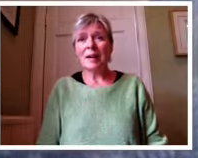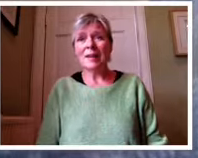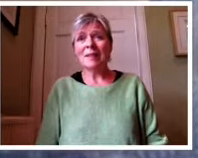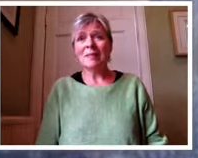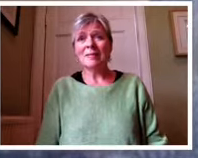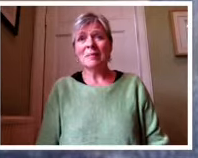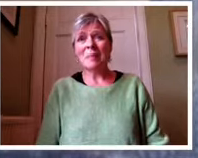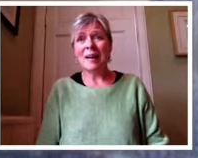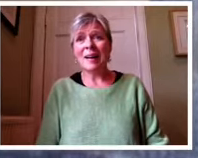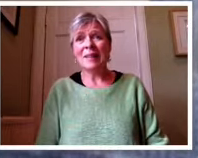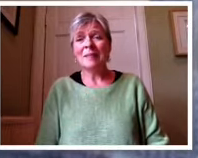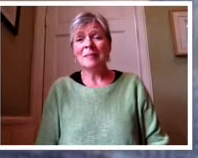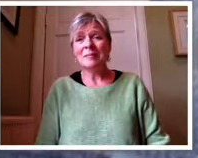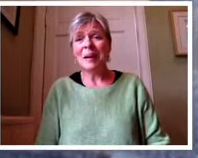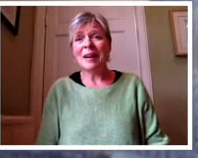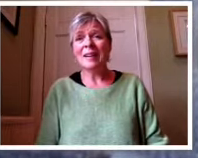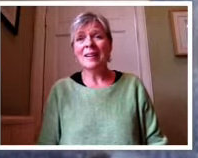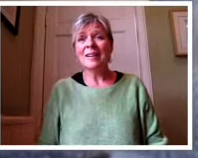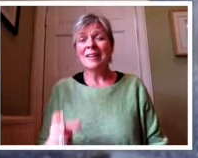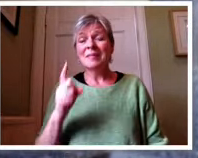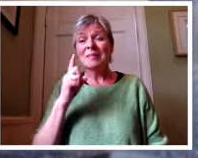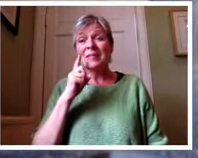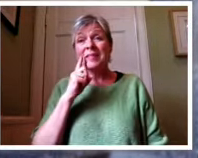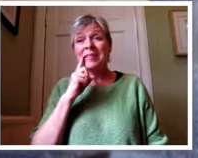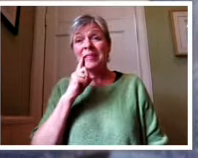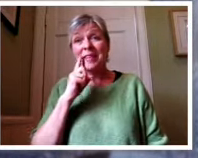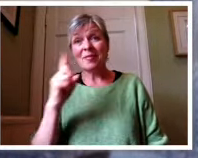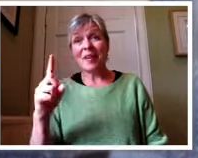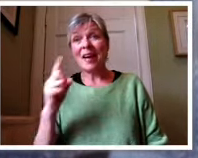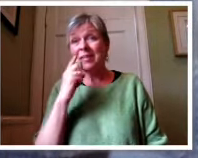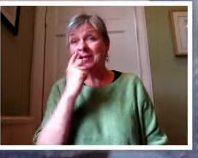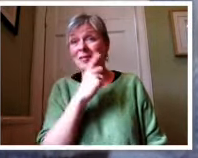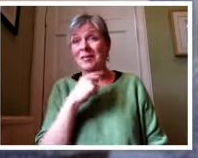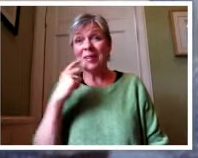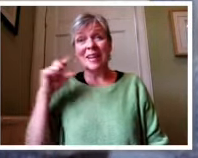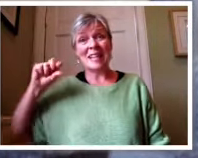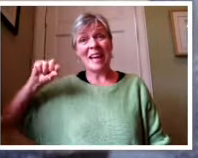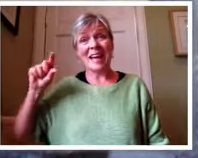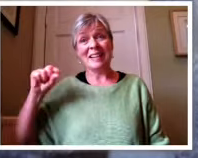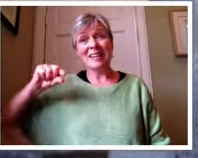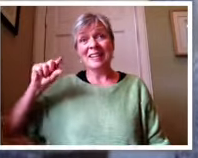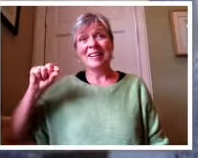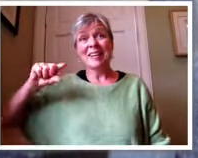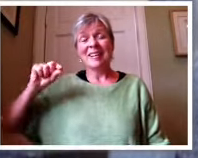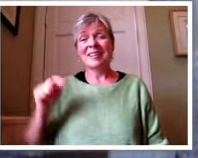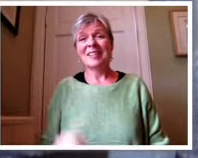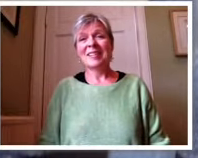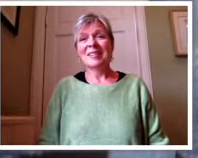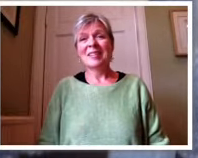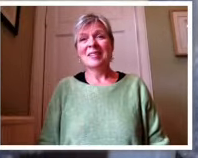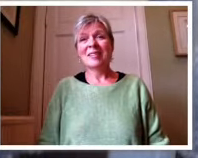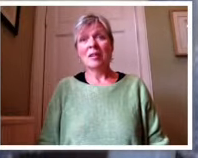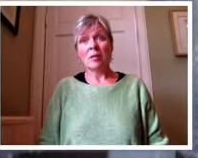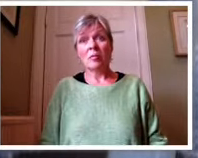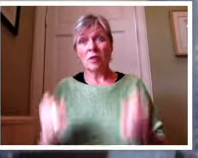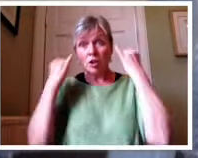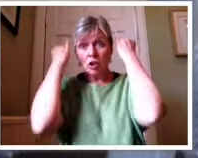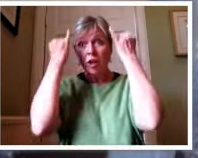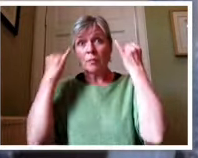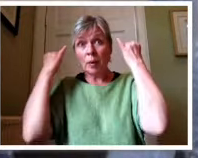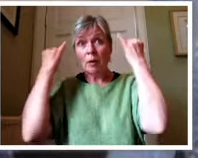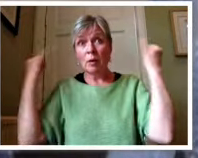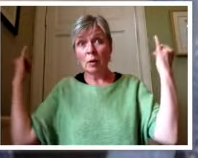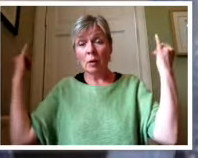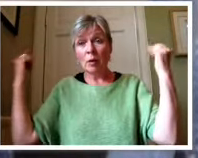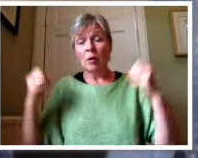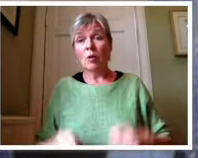Ba, ba, ba, ba, said the fat red hen. The